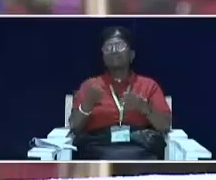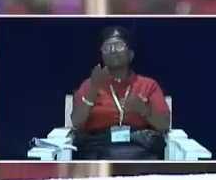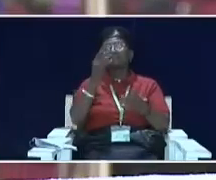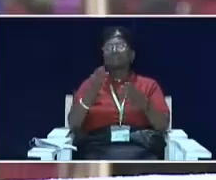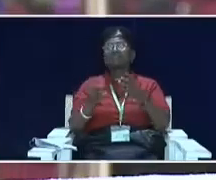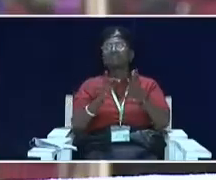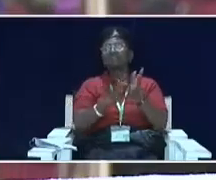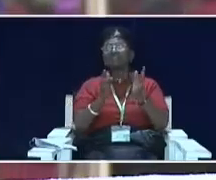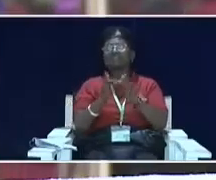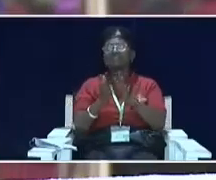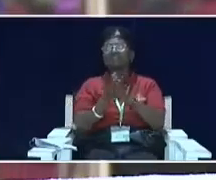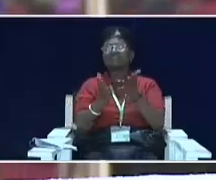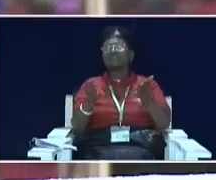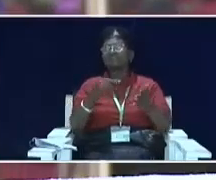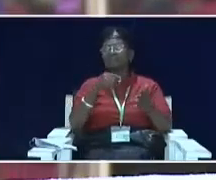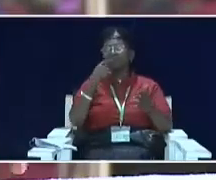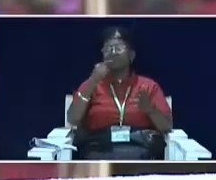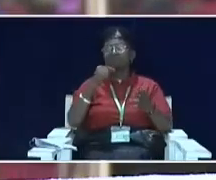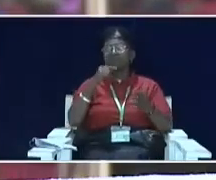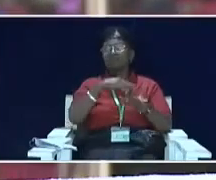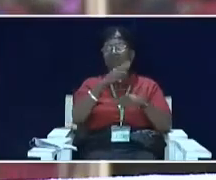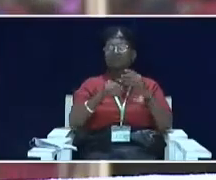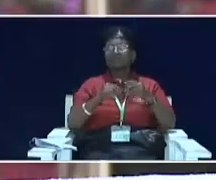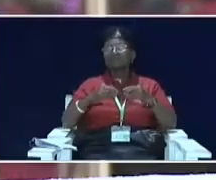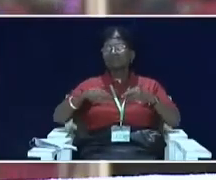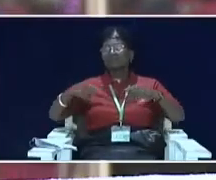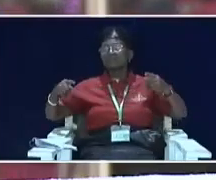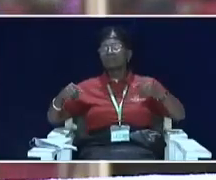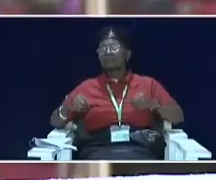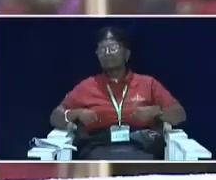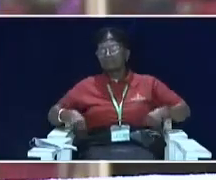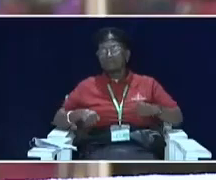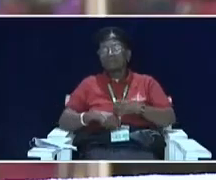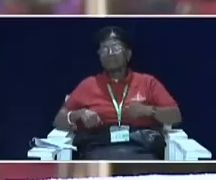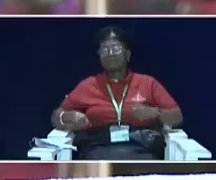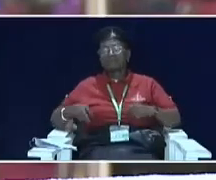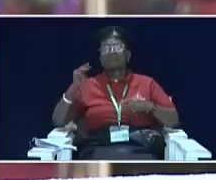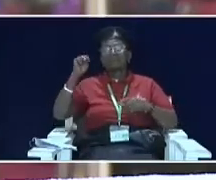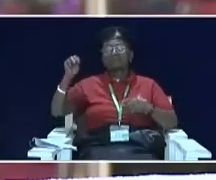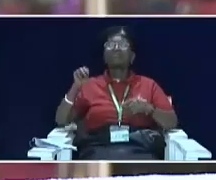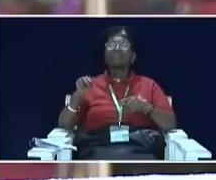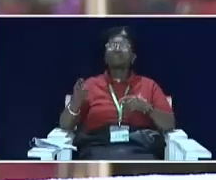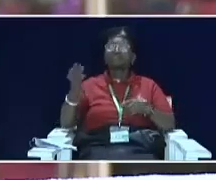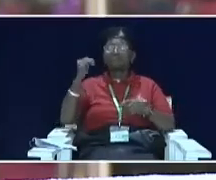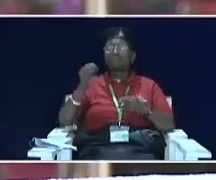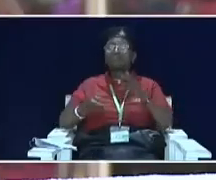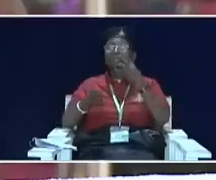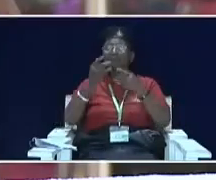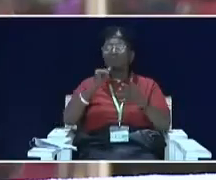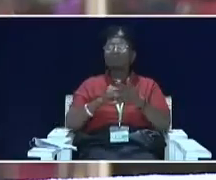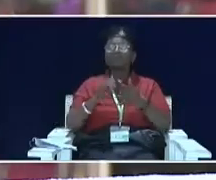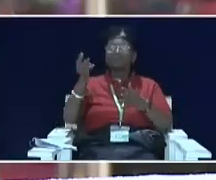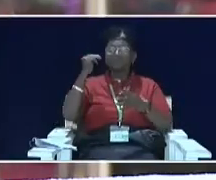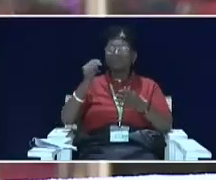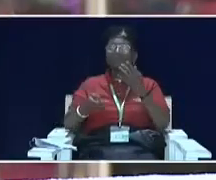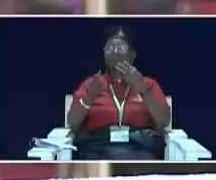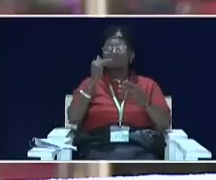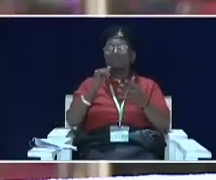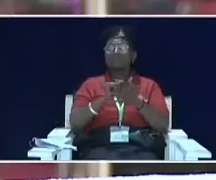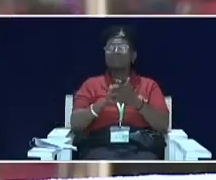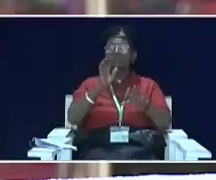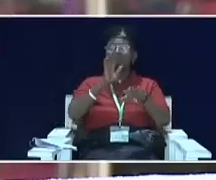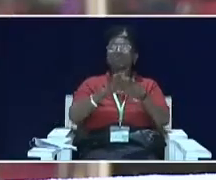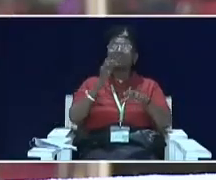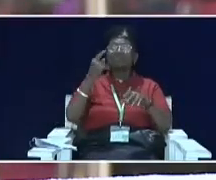him were burnt as if touched by fire. Oh yes, it was fire that touched the ropes. Only ordinary eyes couldn't see